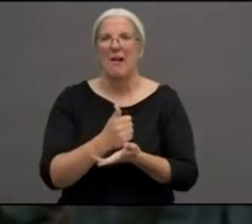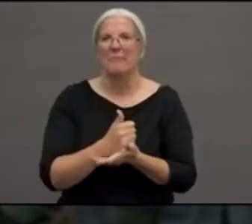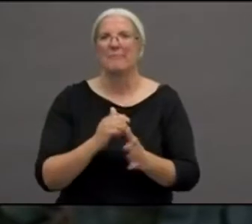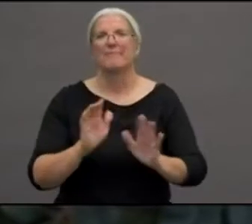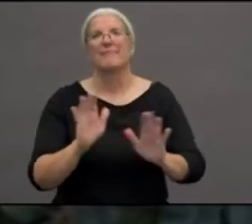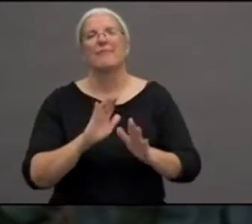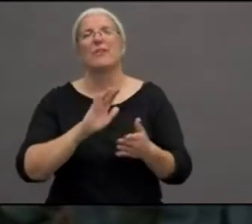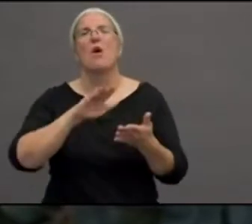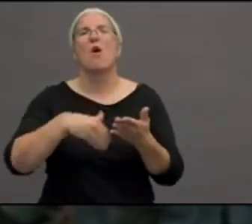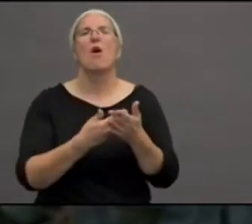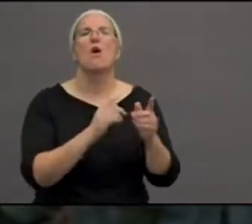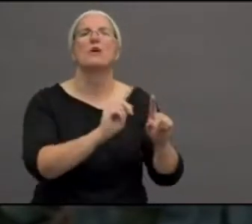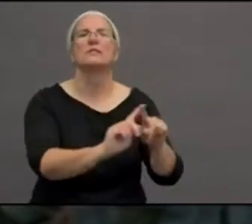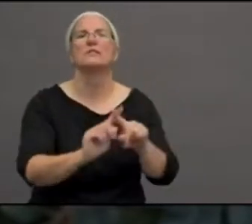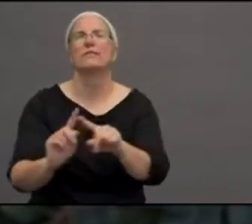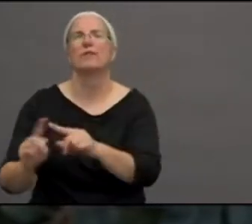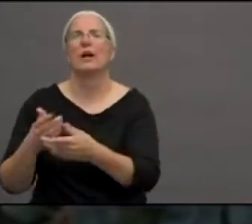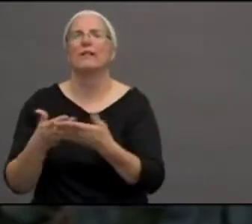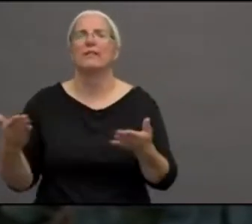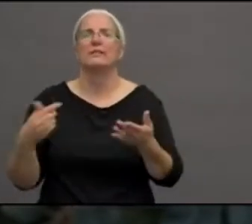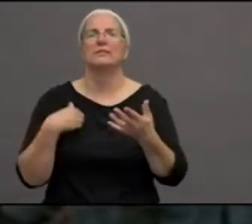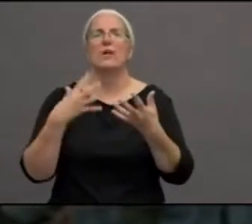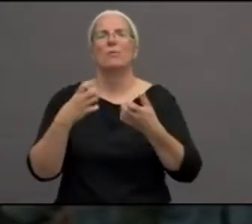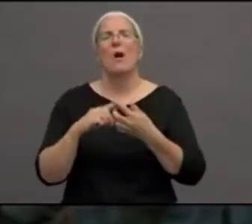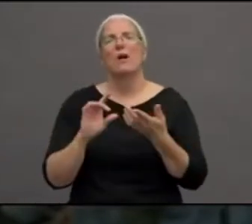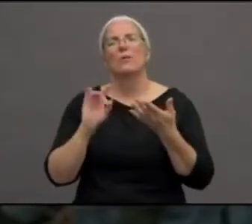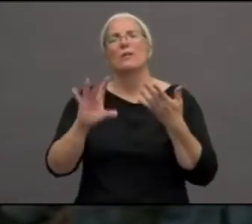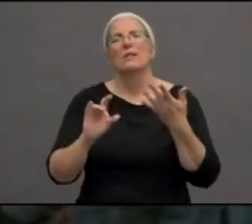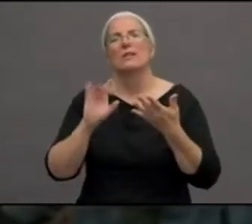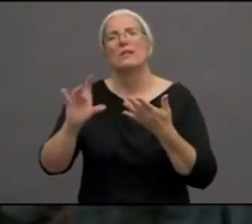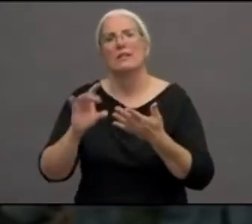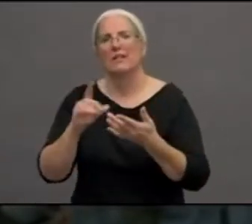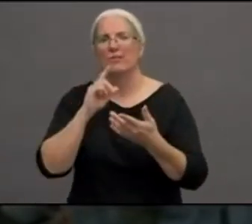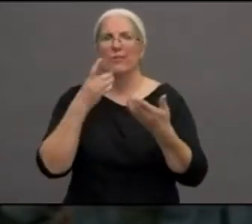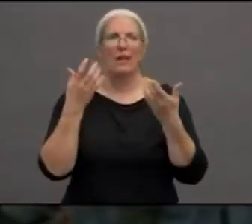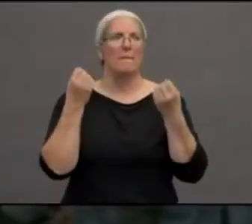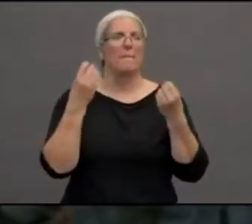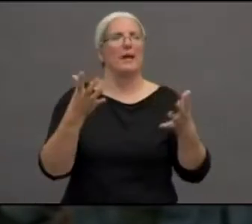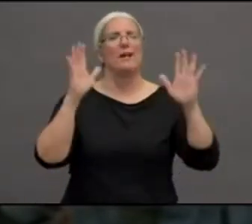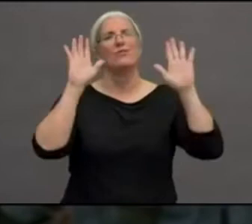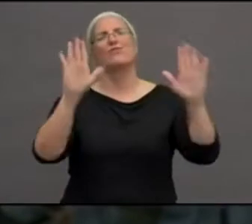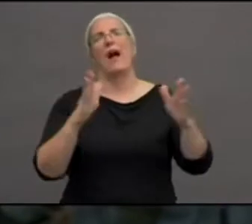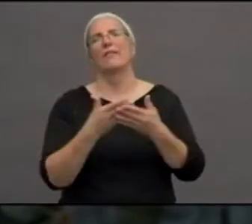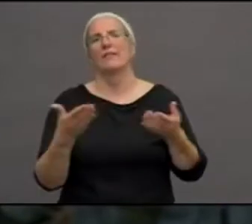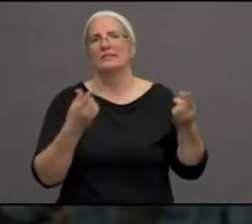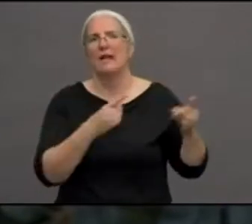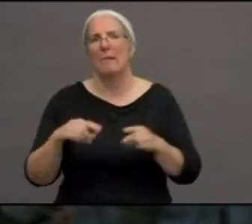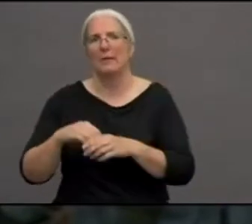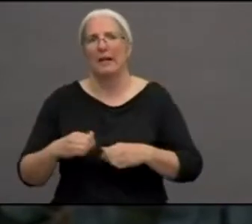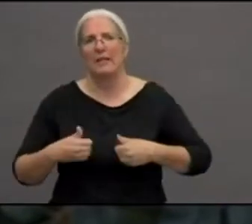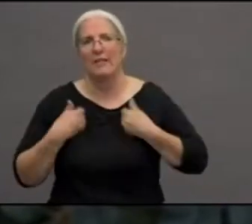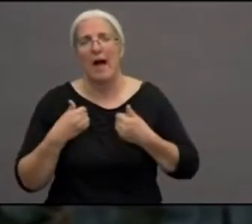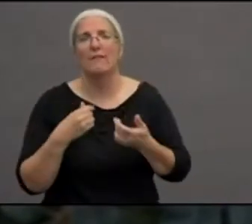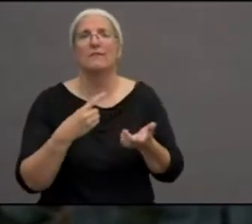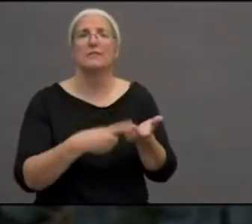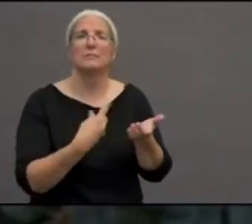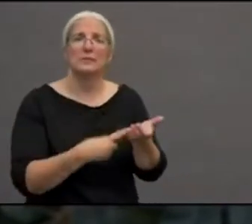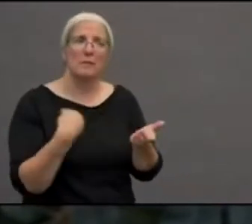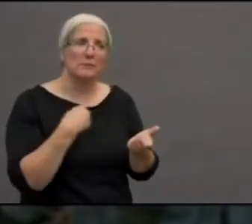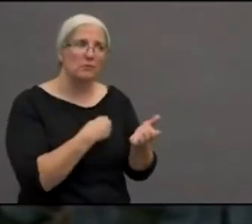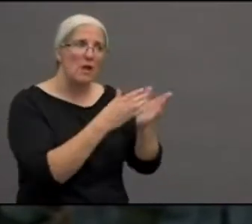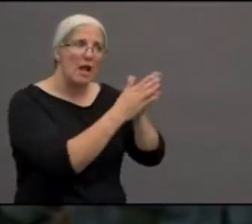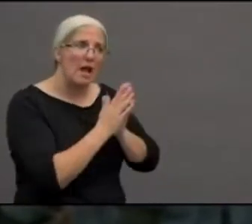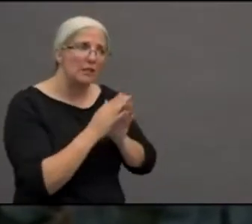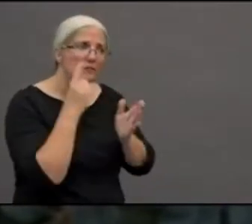some great things in our lives. So when we do that, we are able to create some strategies,